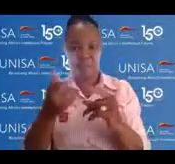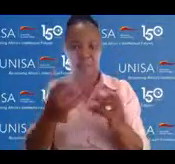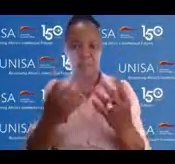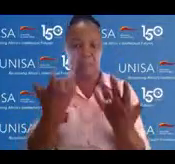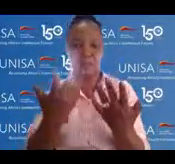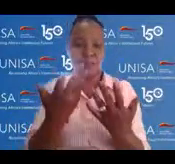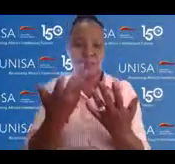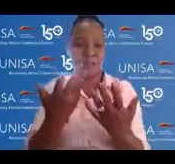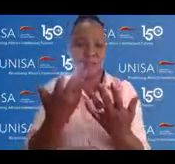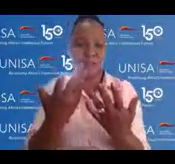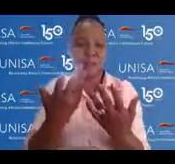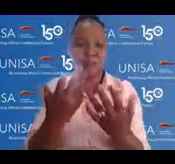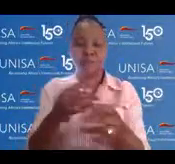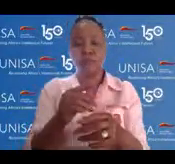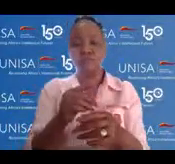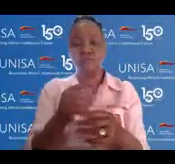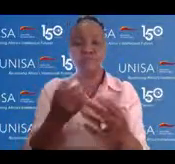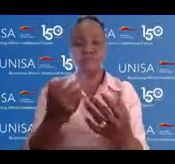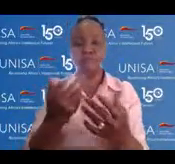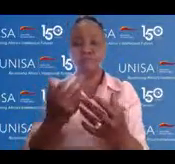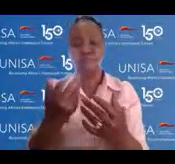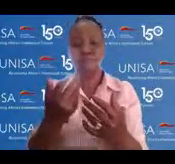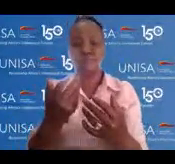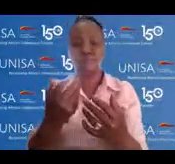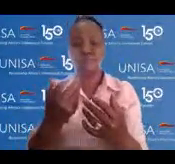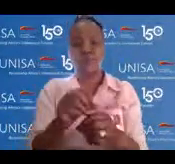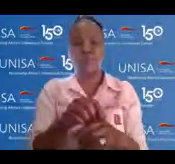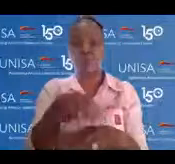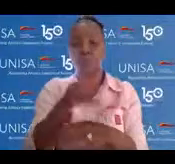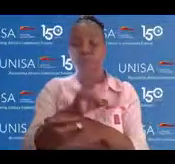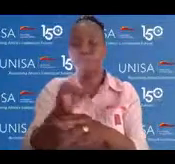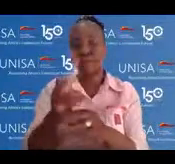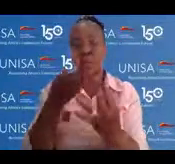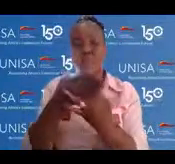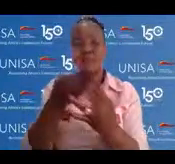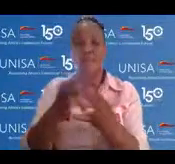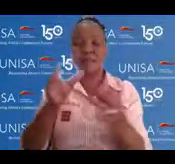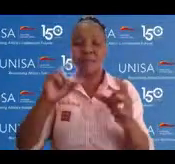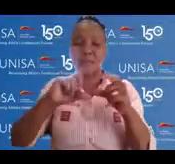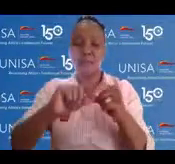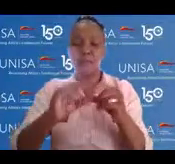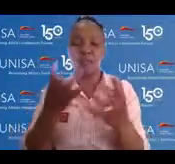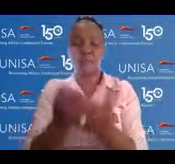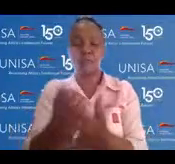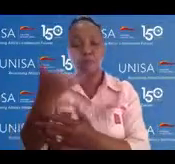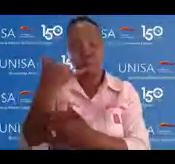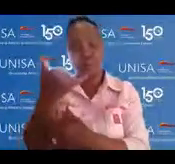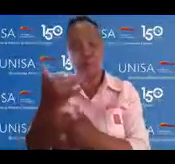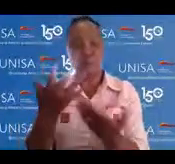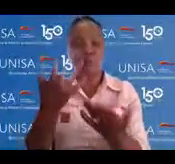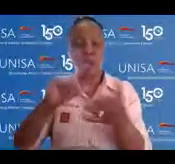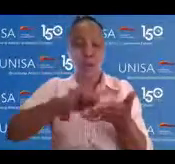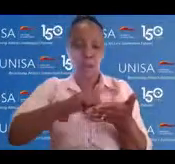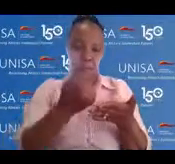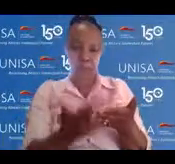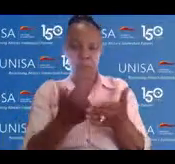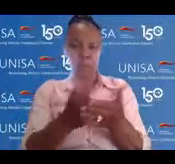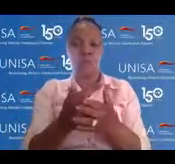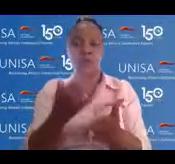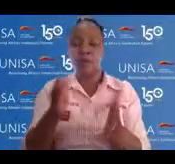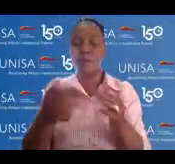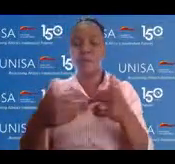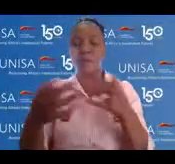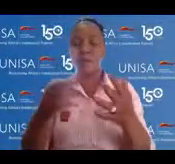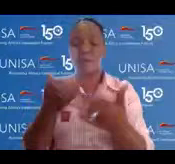into your web browser and access the link. Or if you've got a phone and you've got a laptop or another device, you can simply scan the QR